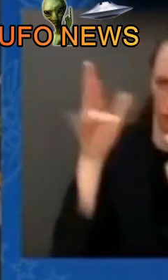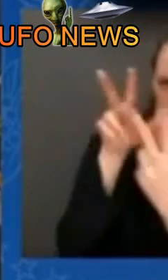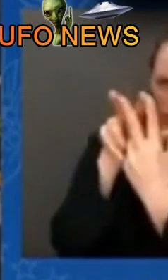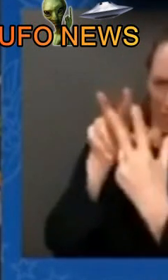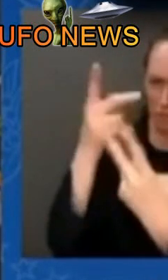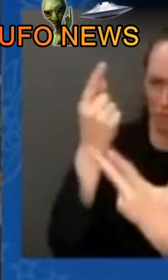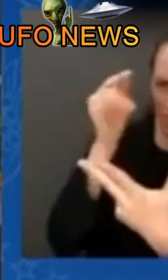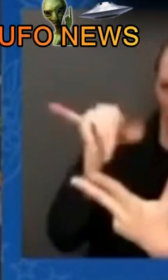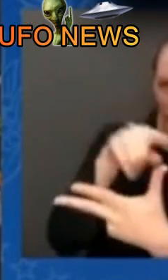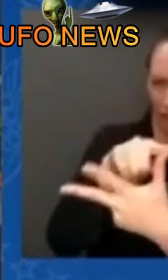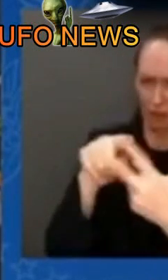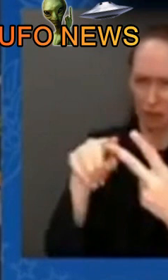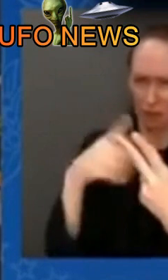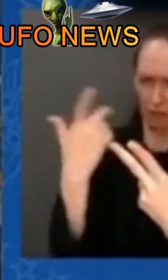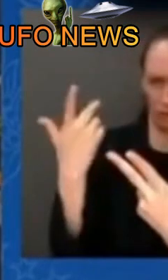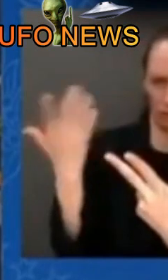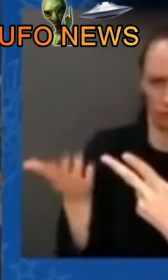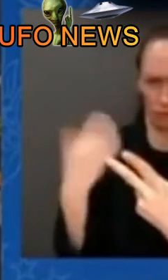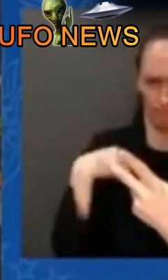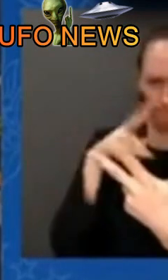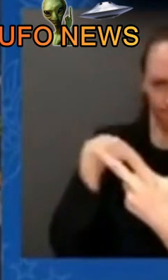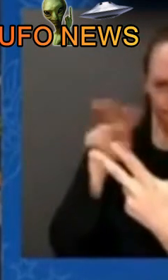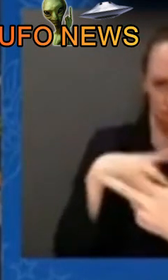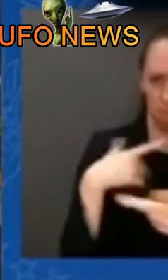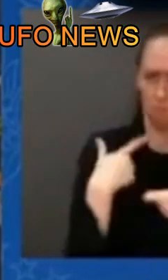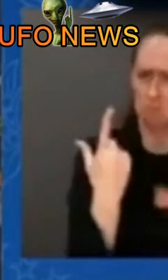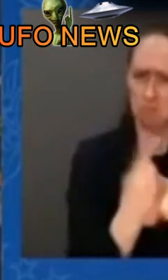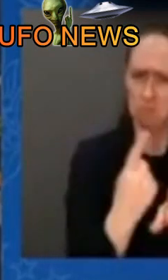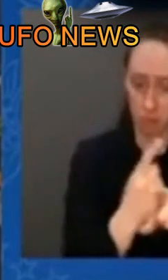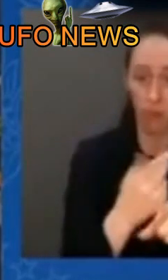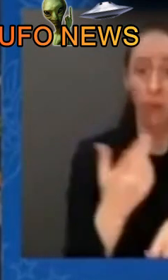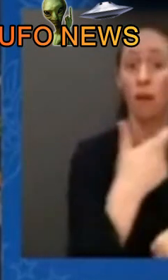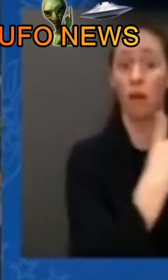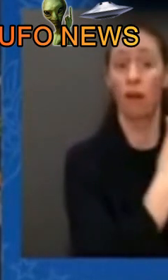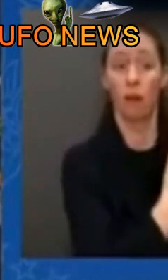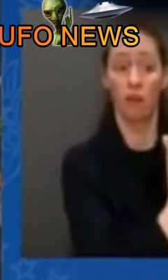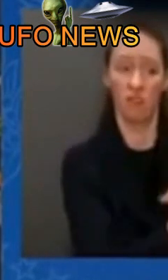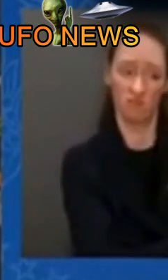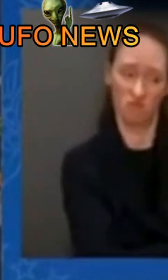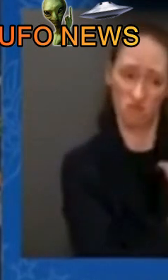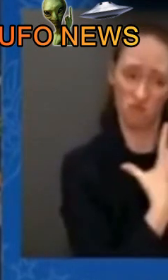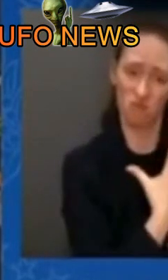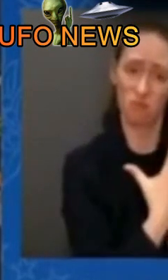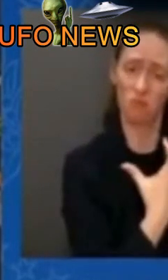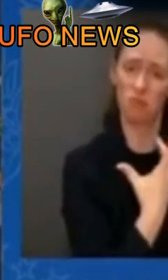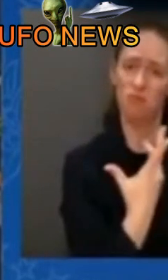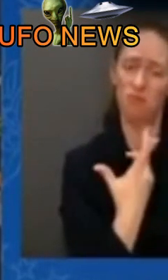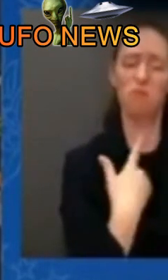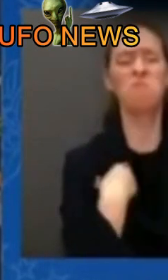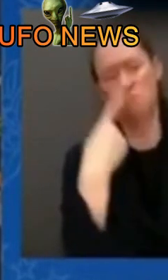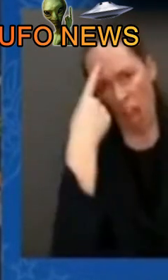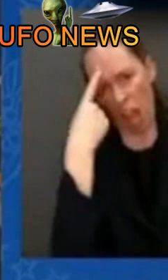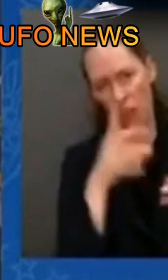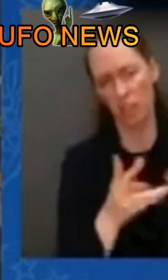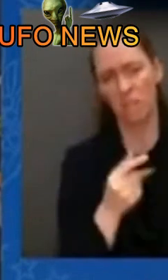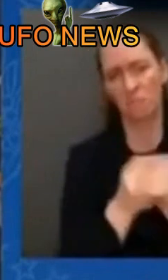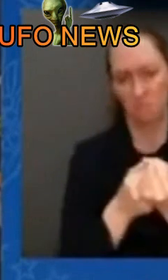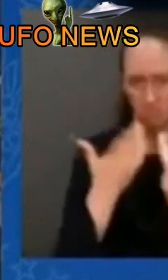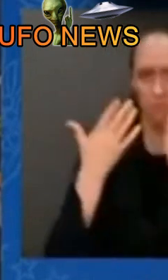to hazards to civilian commercial air traffic and because we could not rule out the surveillance risk of sensitive